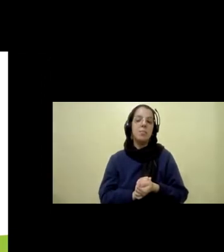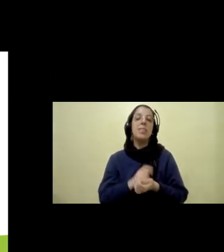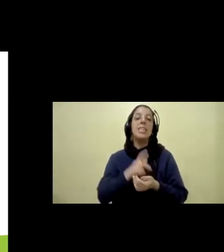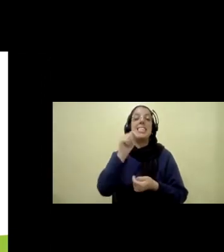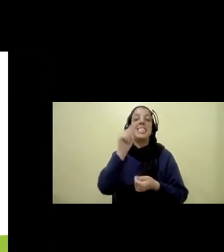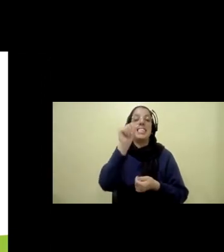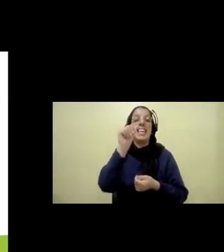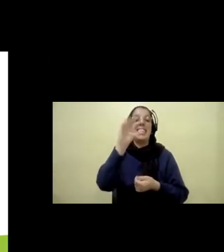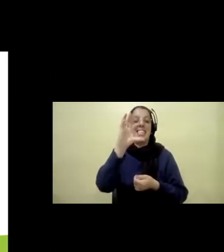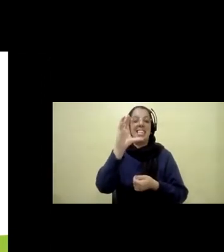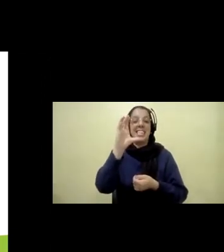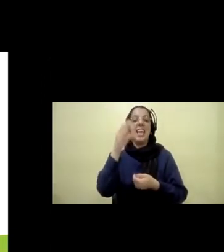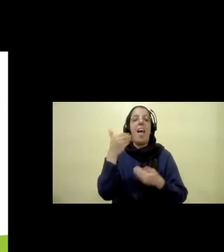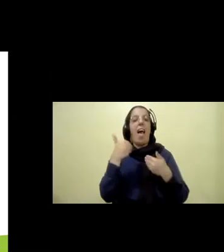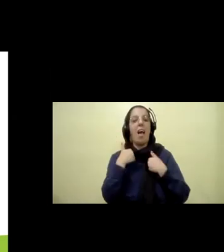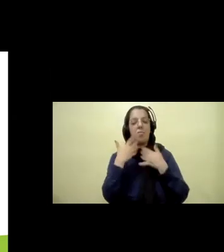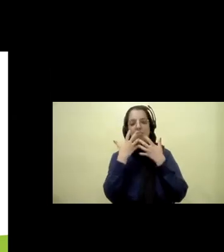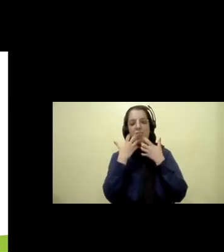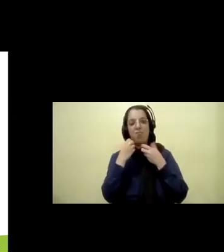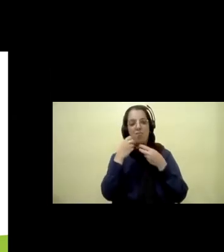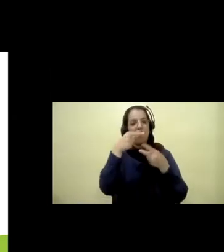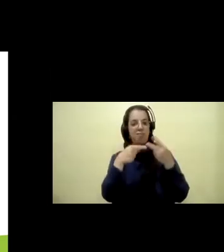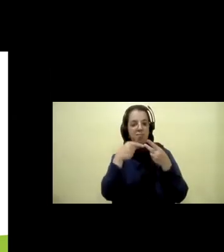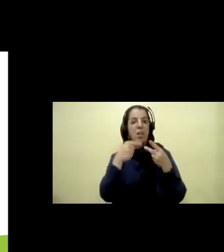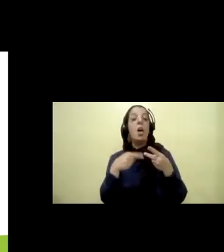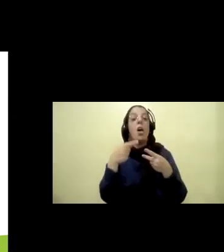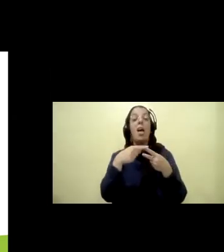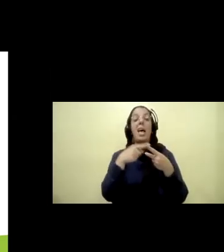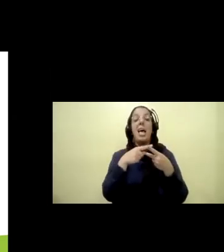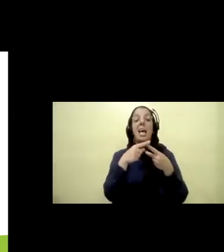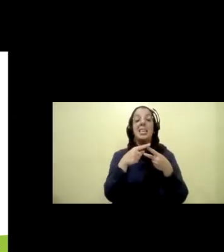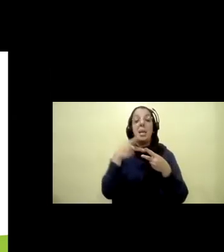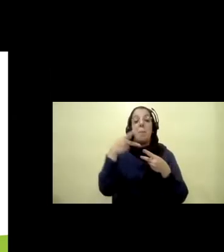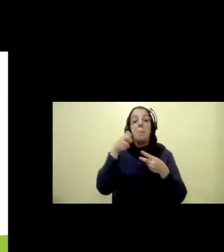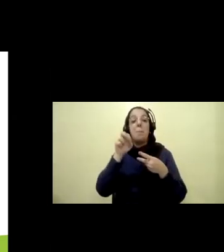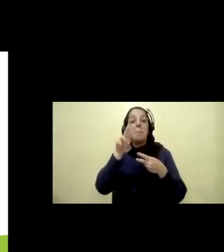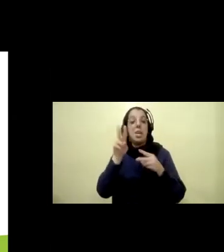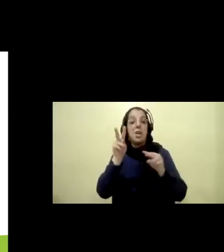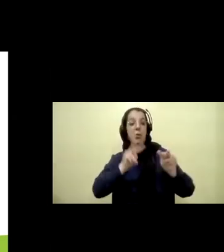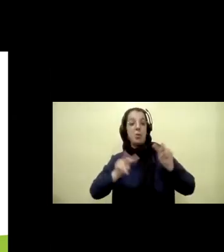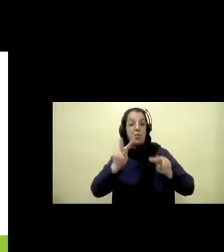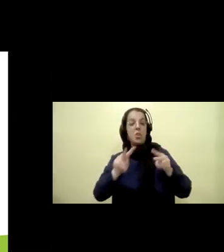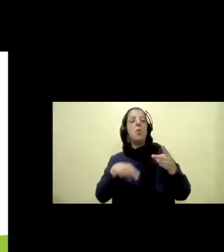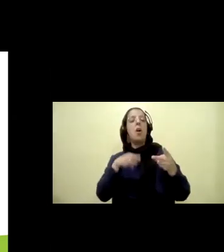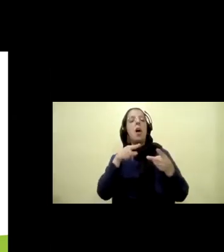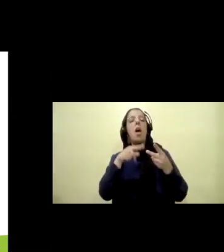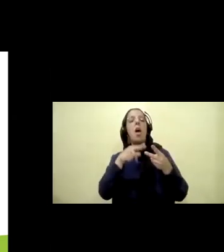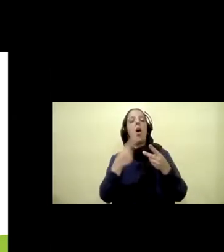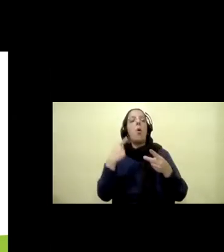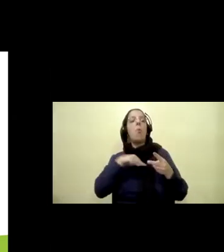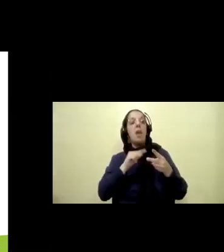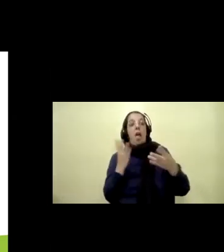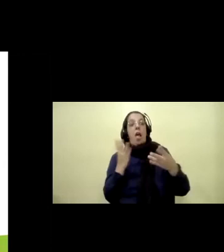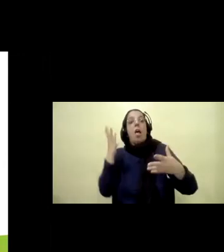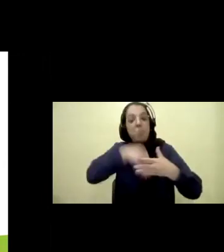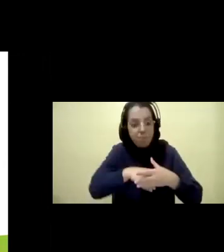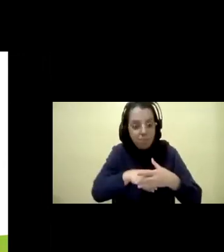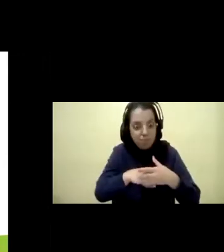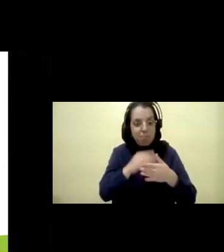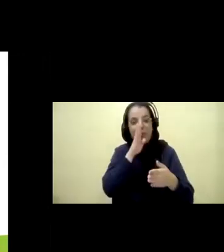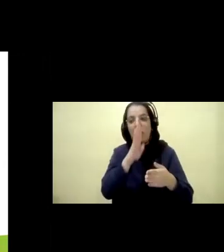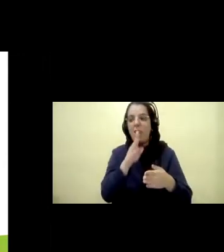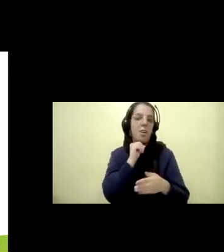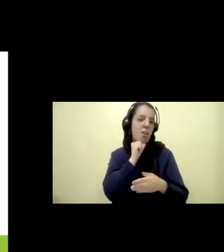principles is peer review. The other is arm's length. Like, we're an arm's length agency. We're funded by the City of